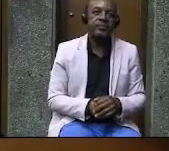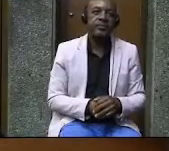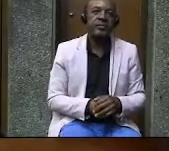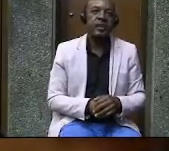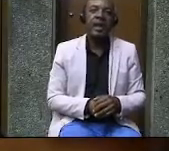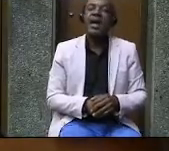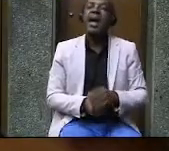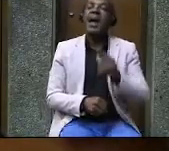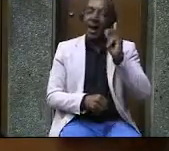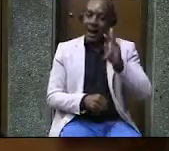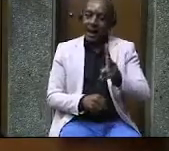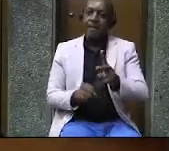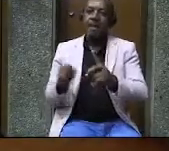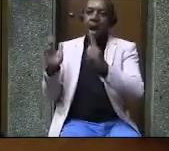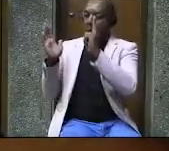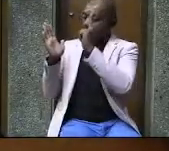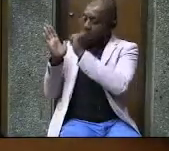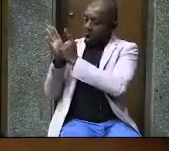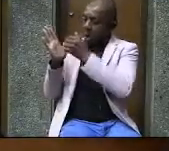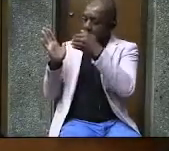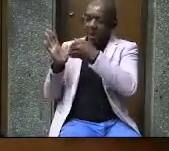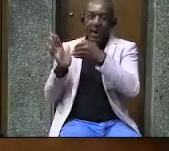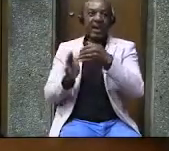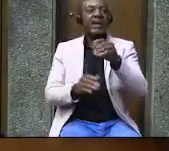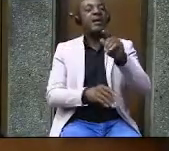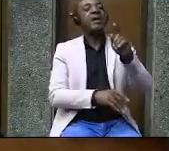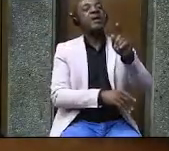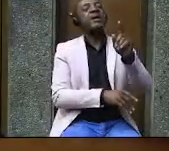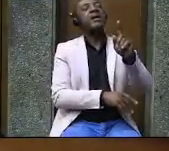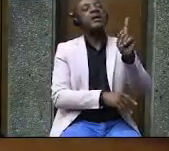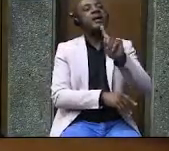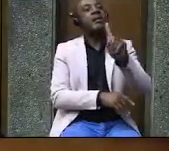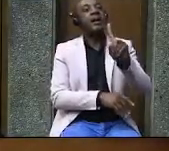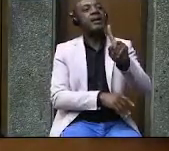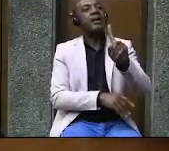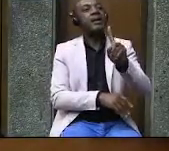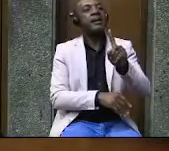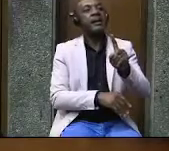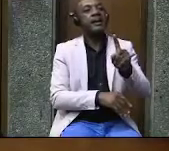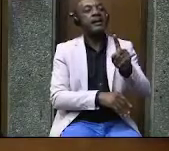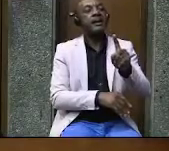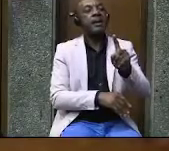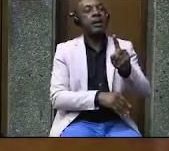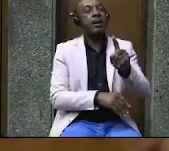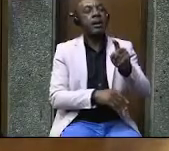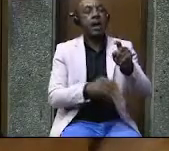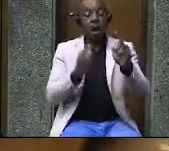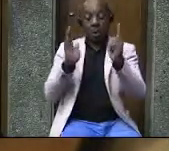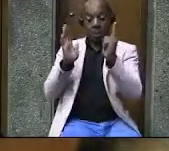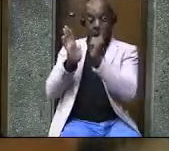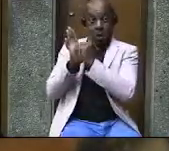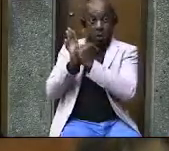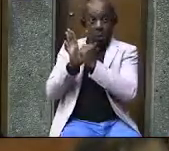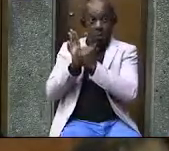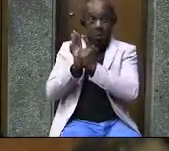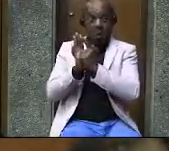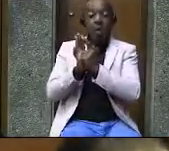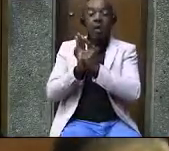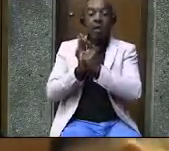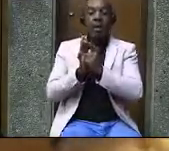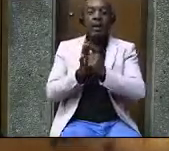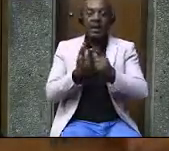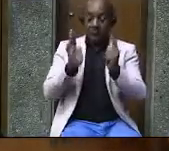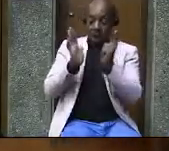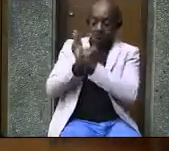common law, which is foreign law, which is British law, it still oversees the administrative law, which